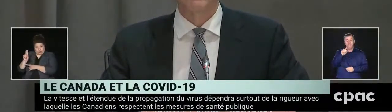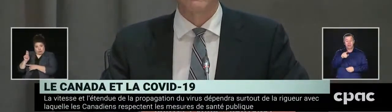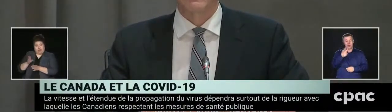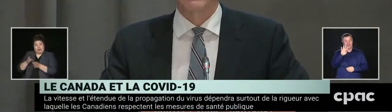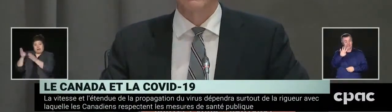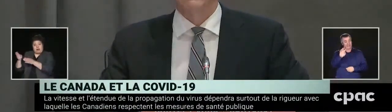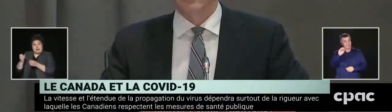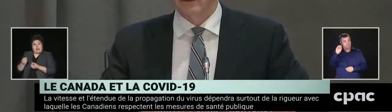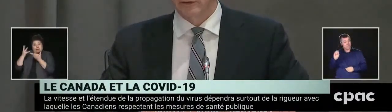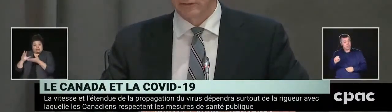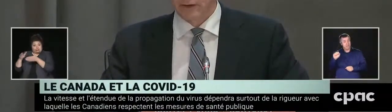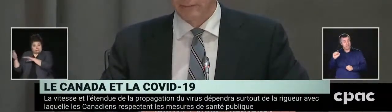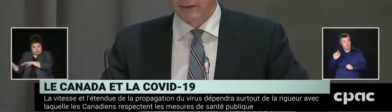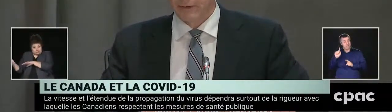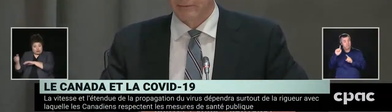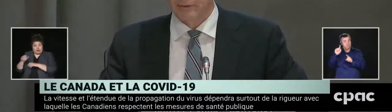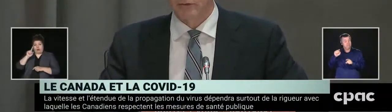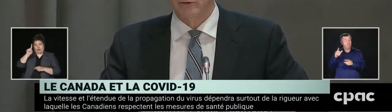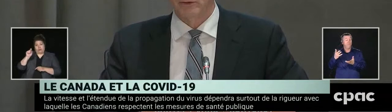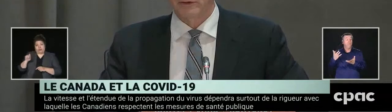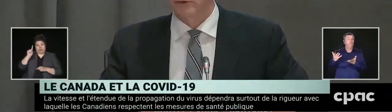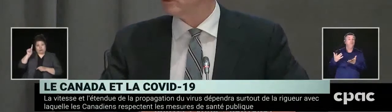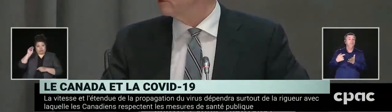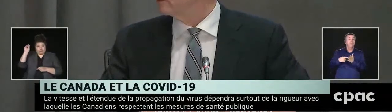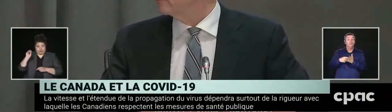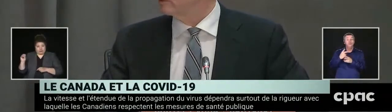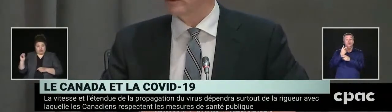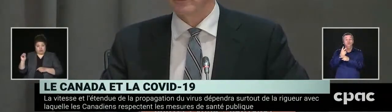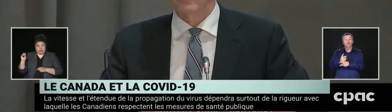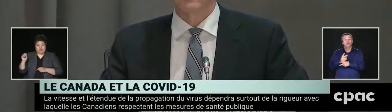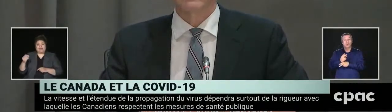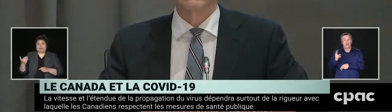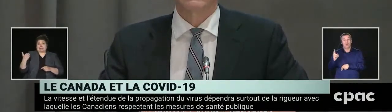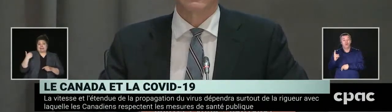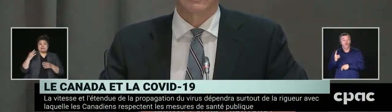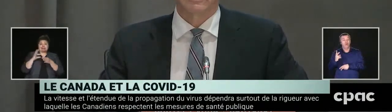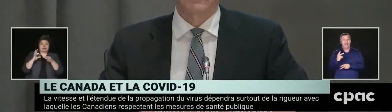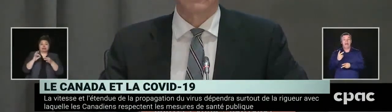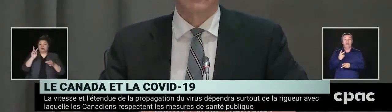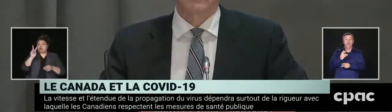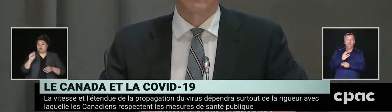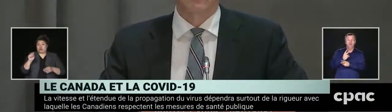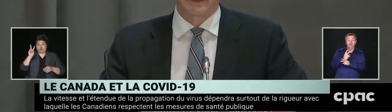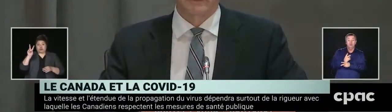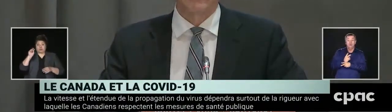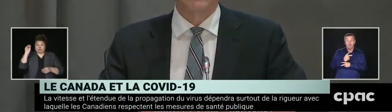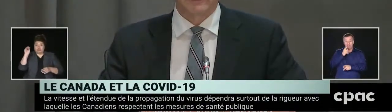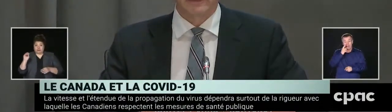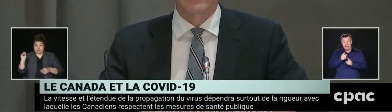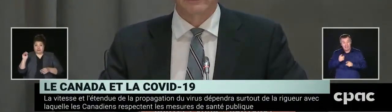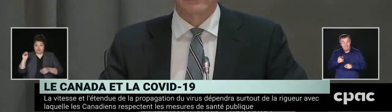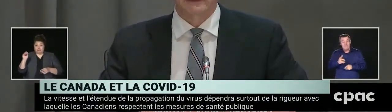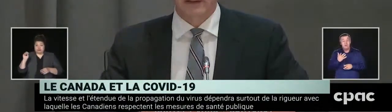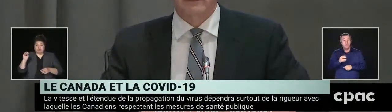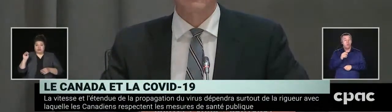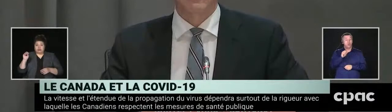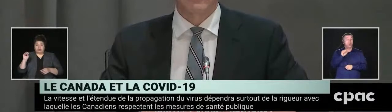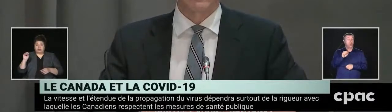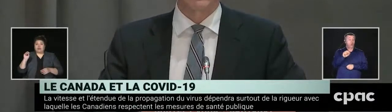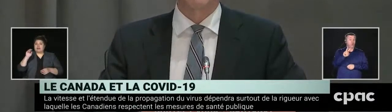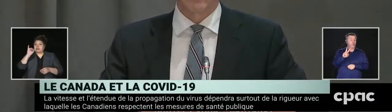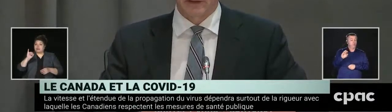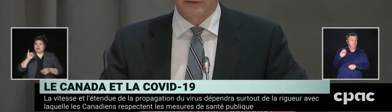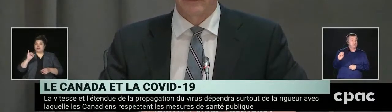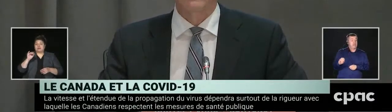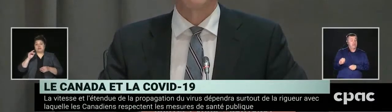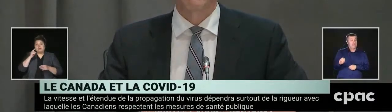1.1%. The earlier comment I made about 2.2% is the observed rate of fatality today